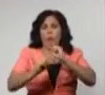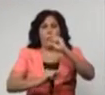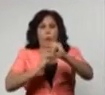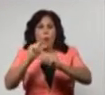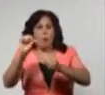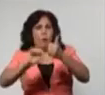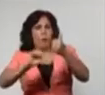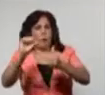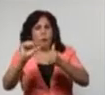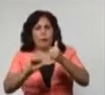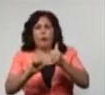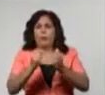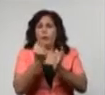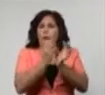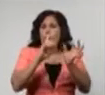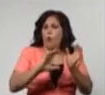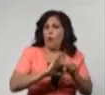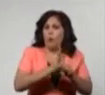3.68%.